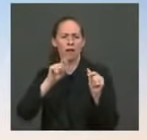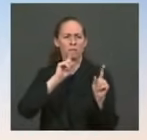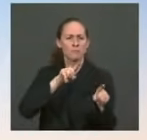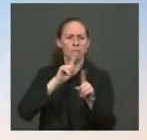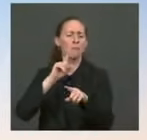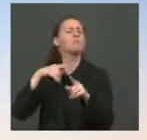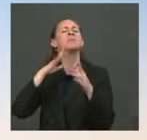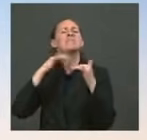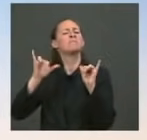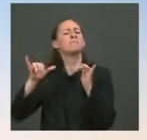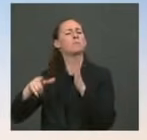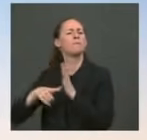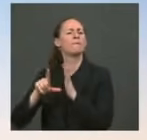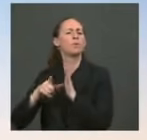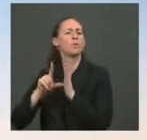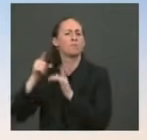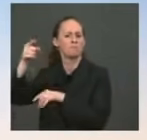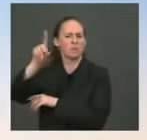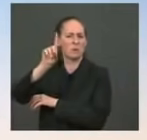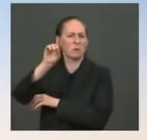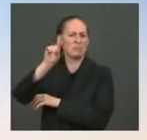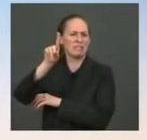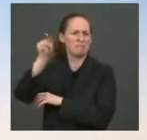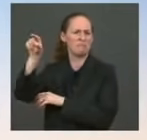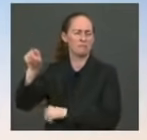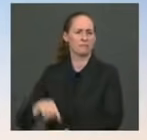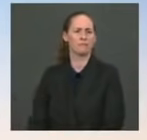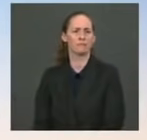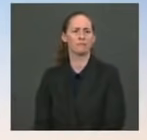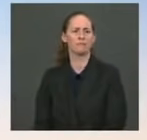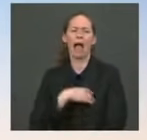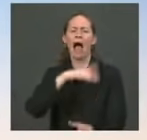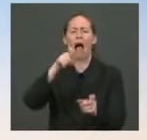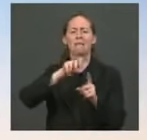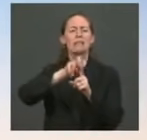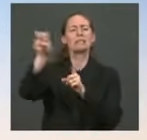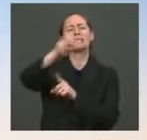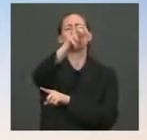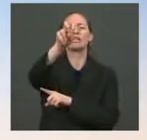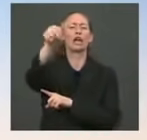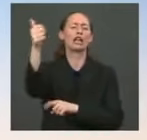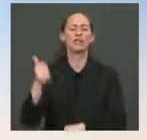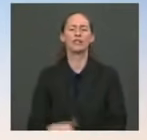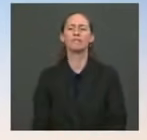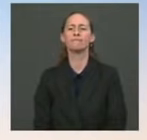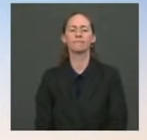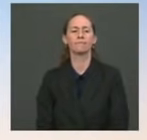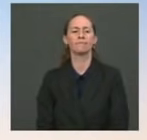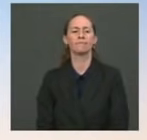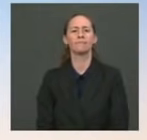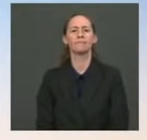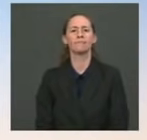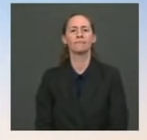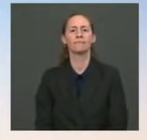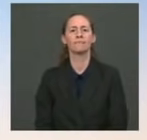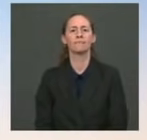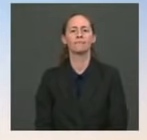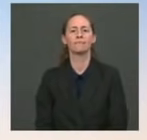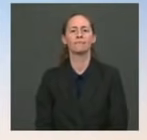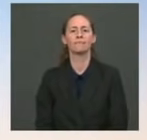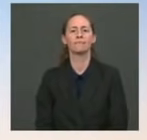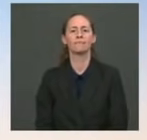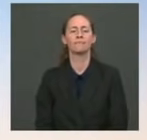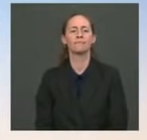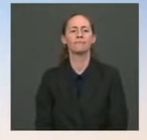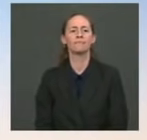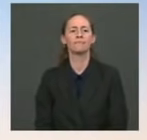would come out of the Department of Defense. I just want to jump around because I promised I would. Okay, let's go to Al Jazeera first. Yes, thank you. Hey, I've been trying to ask this question